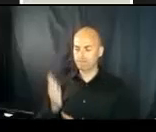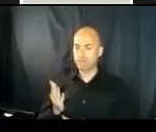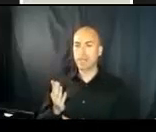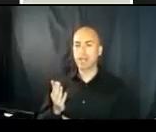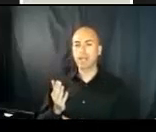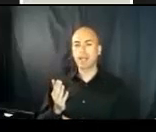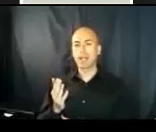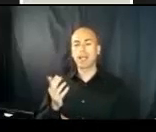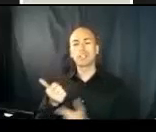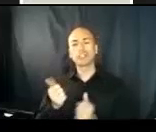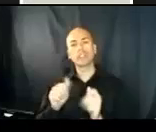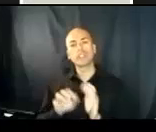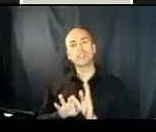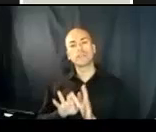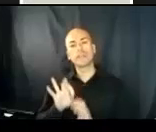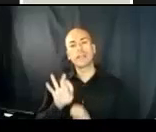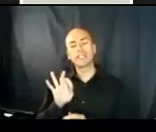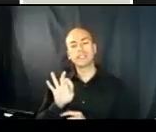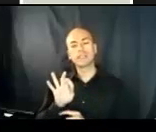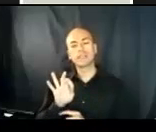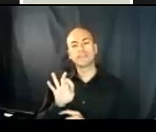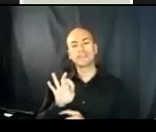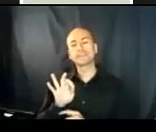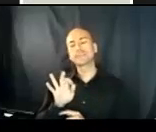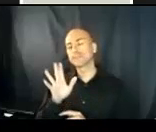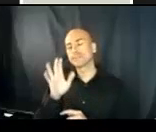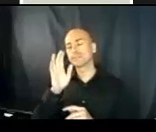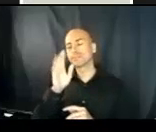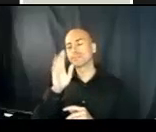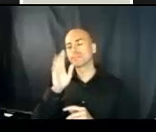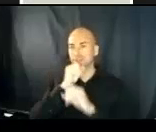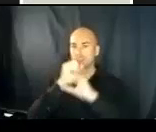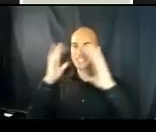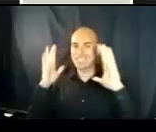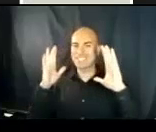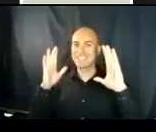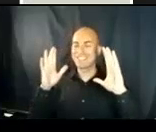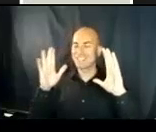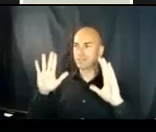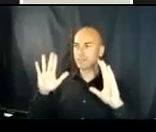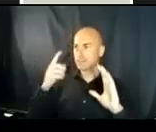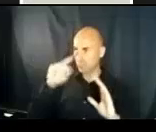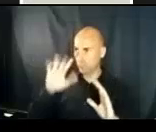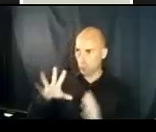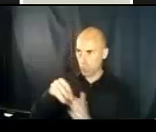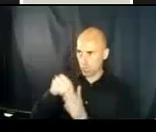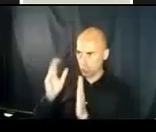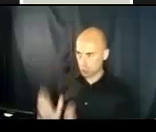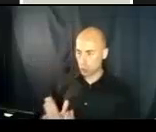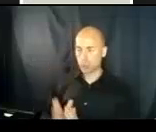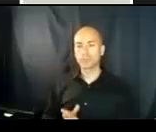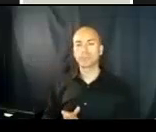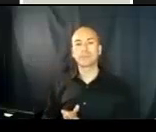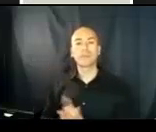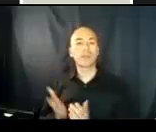one of the things is, okay, so I come here, let's pretend that this is your learner, and whether you created this lesson because